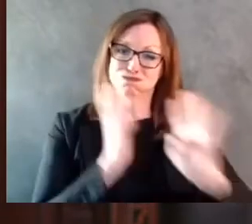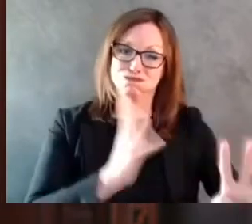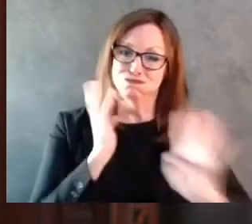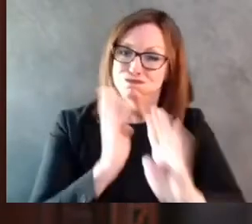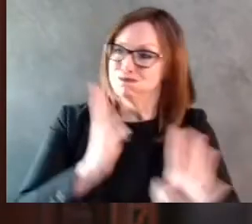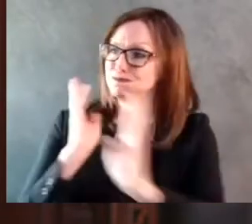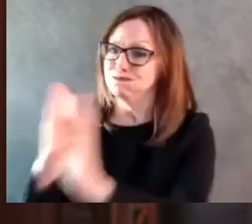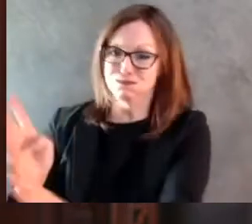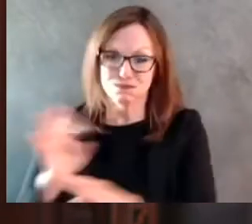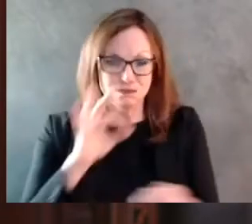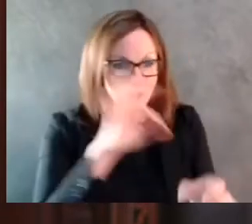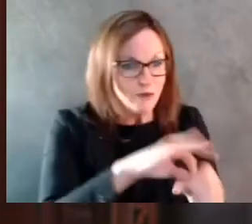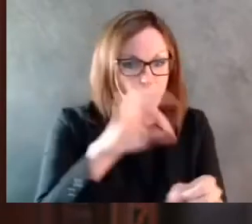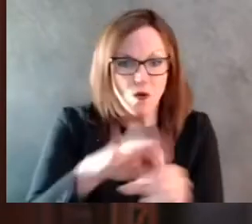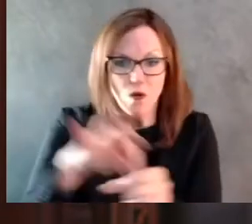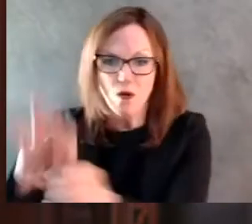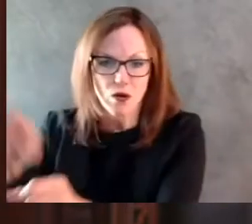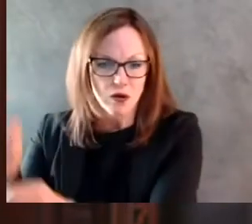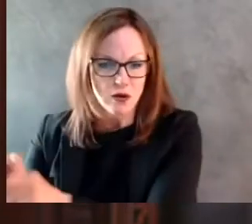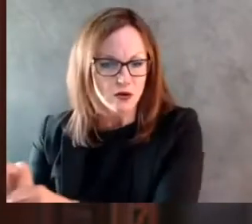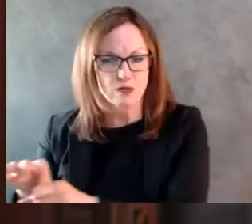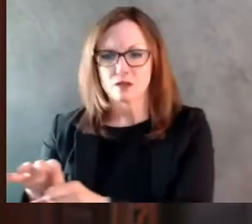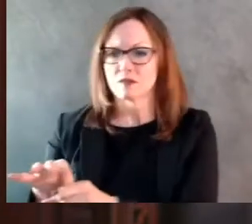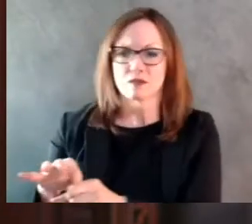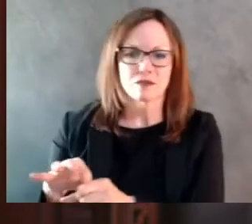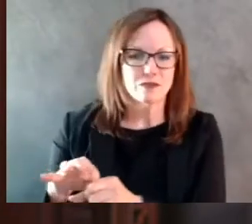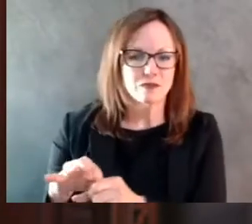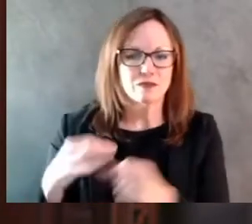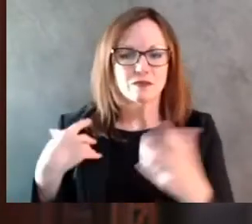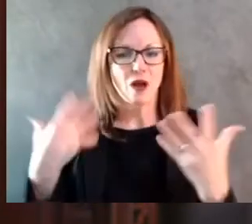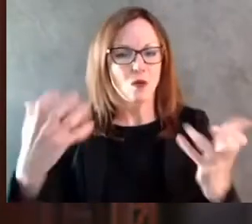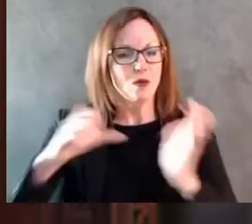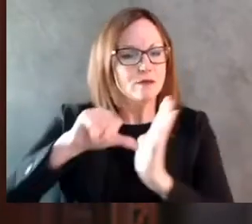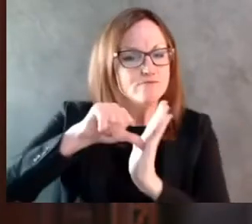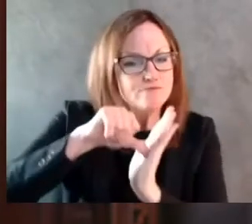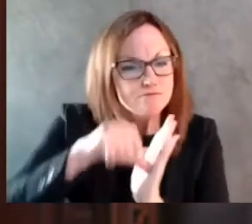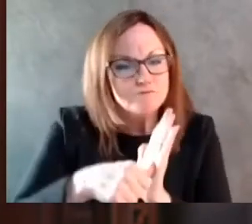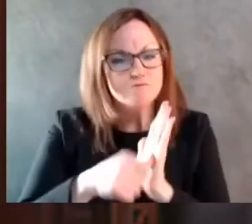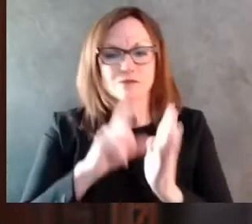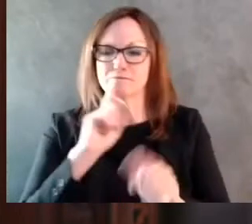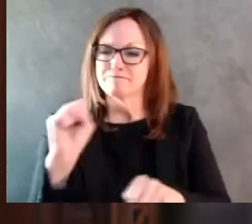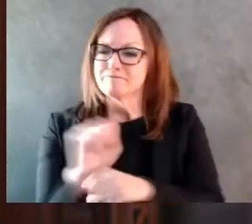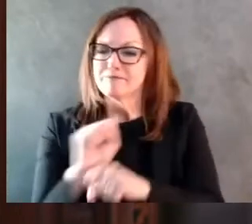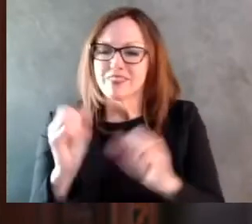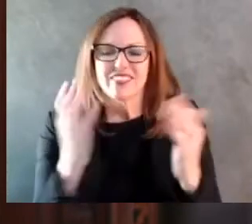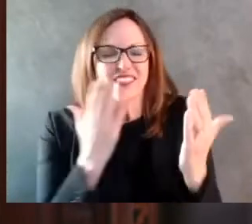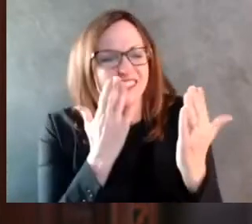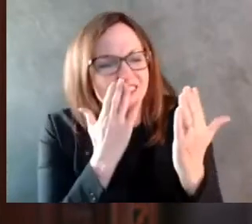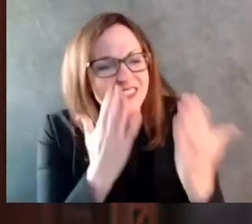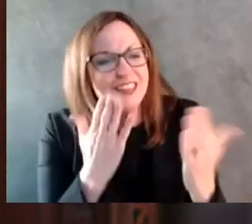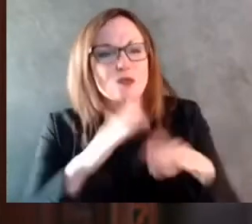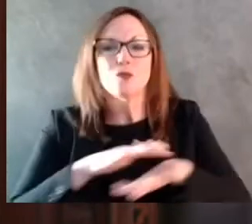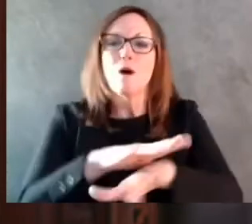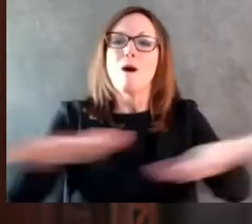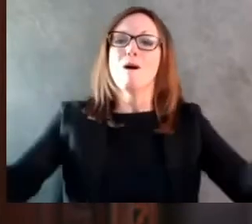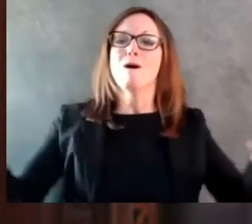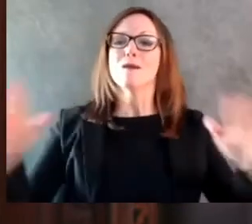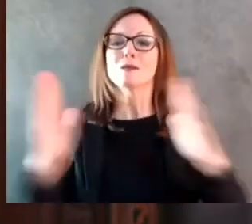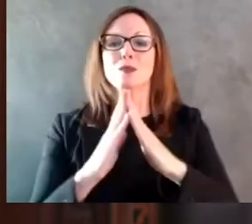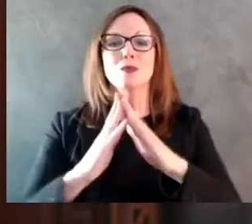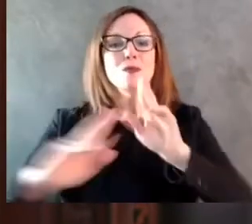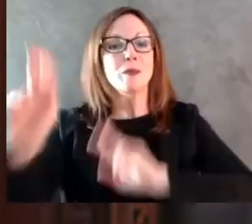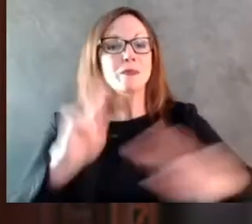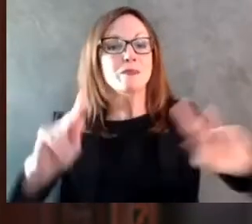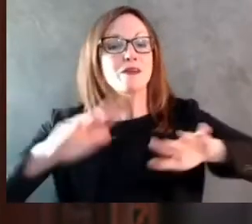response efforts. I'm incredibly grateful to all the folks who pitched in to make sure democracy